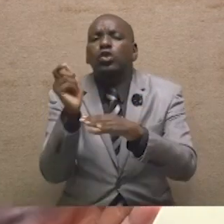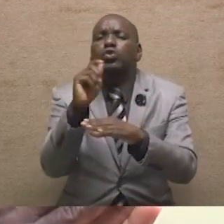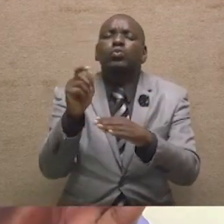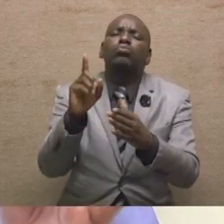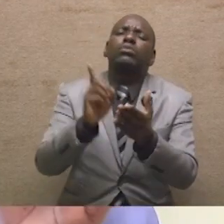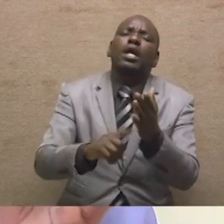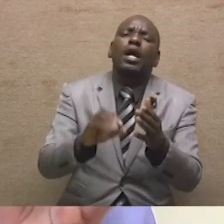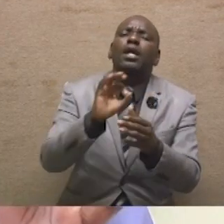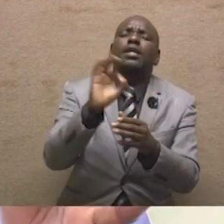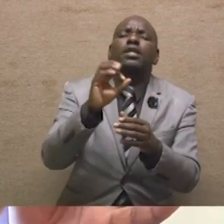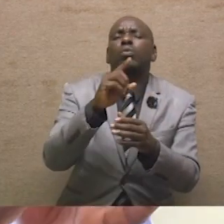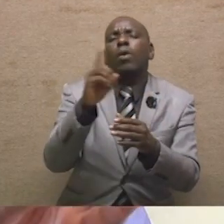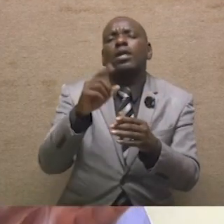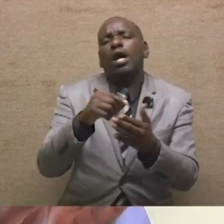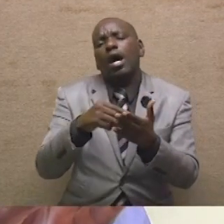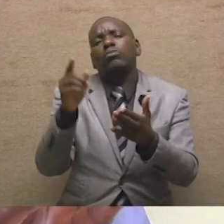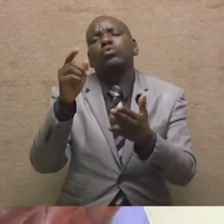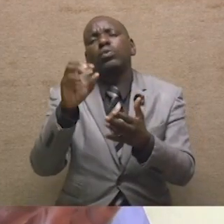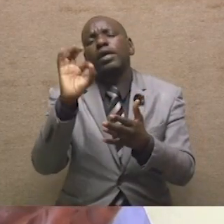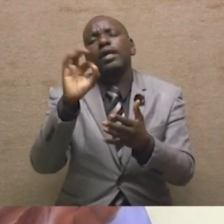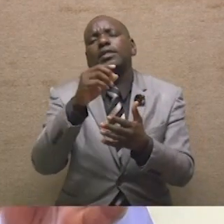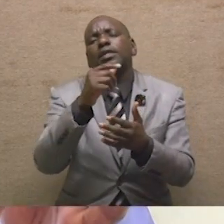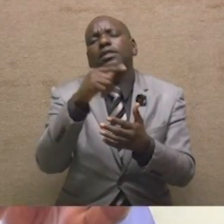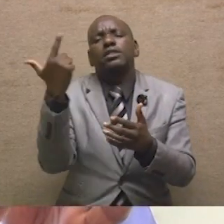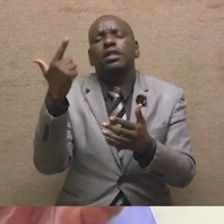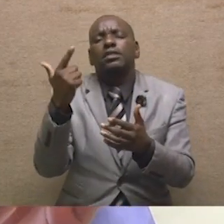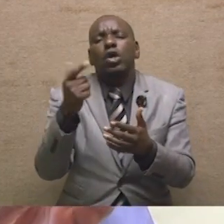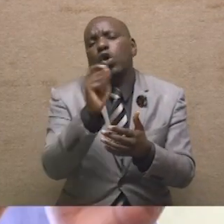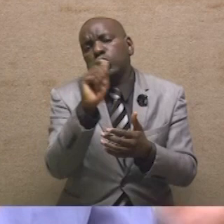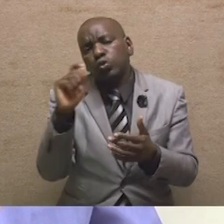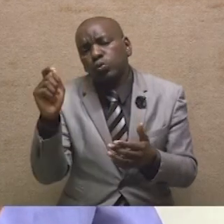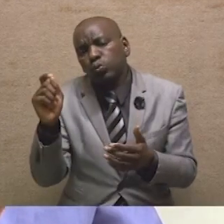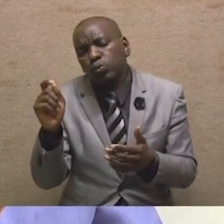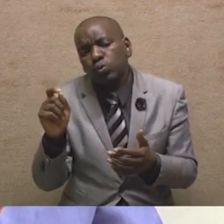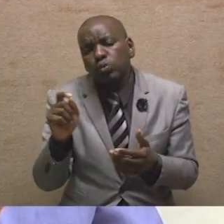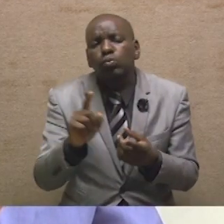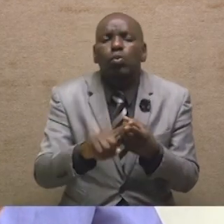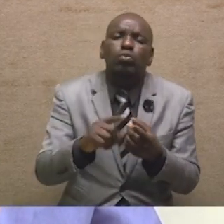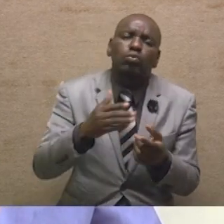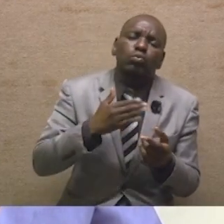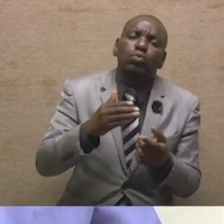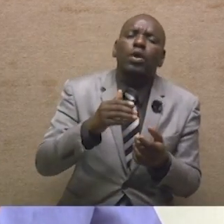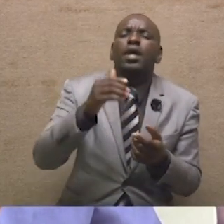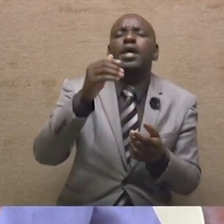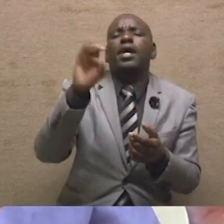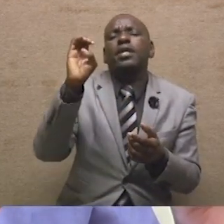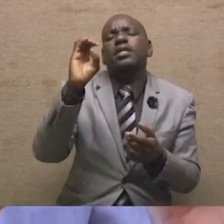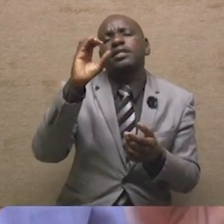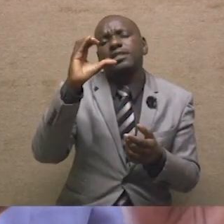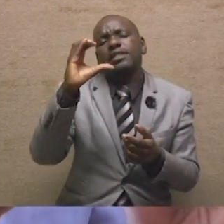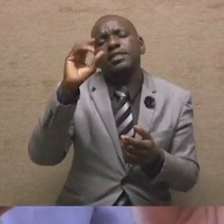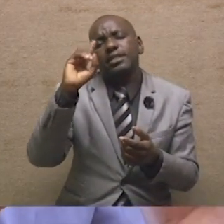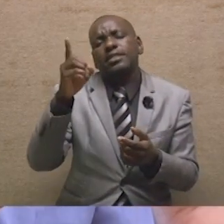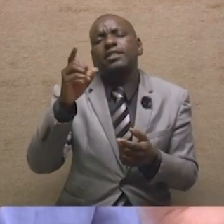from grade 1 to grade 7, must now become schools that also have ECD-A and